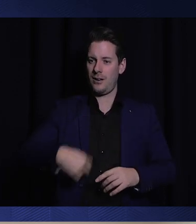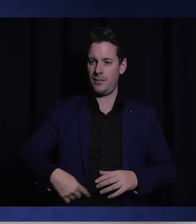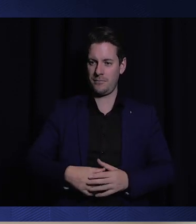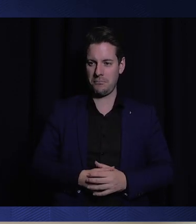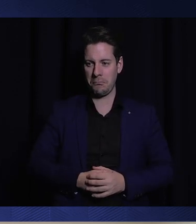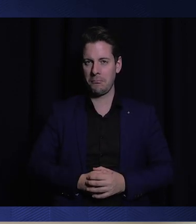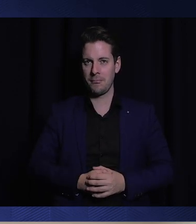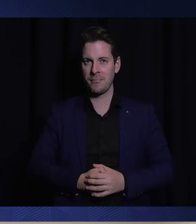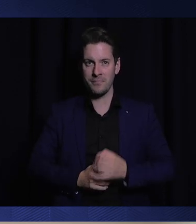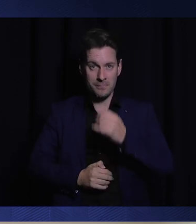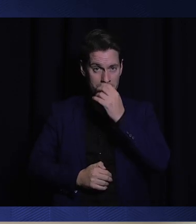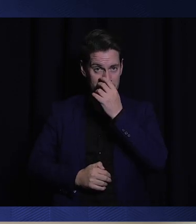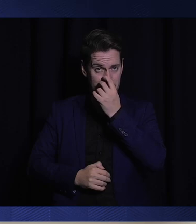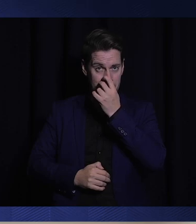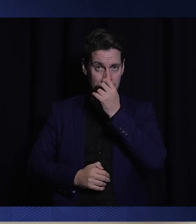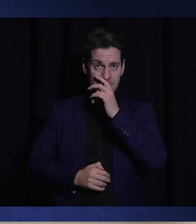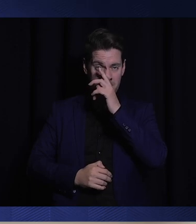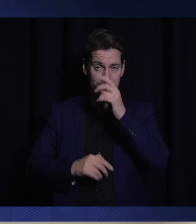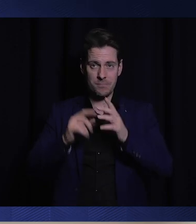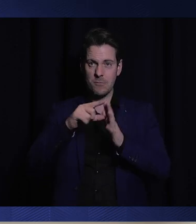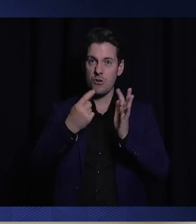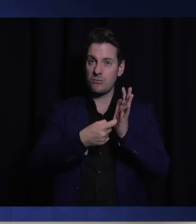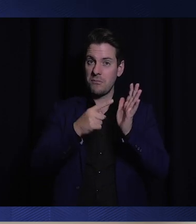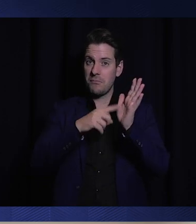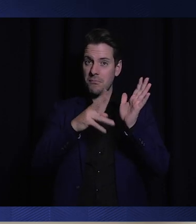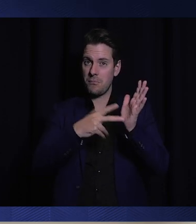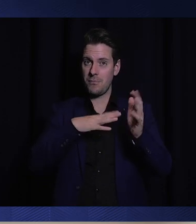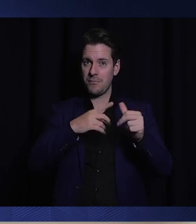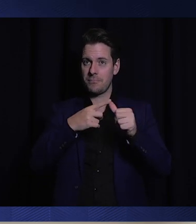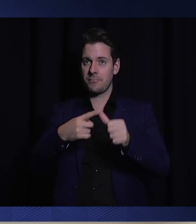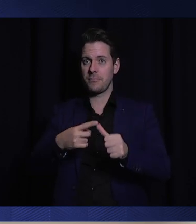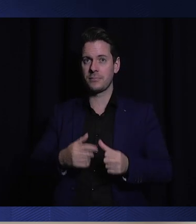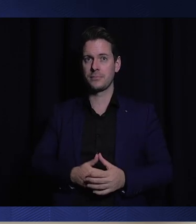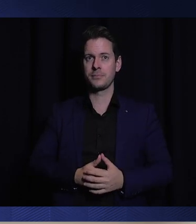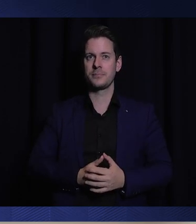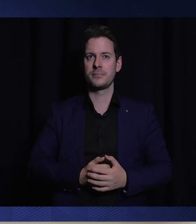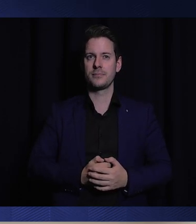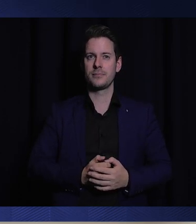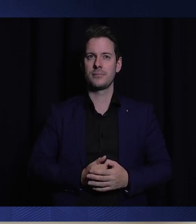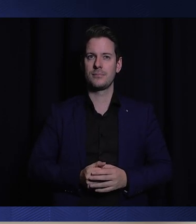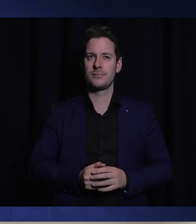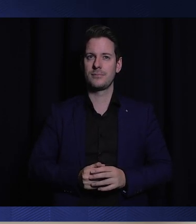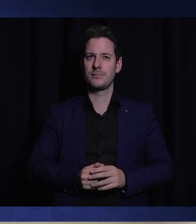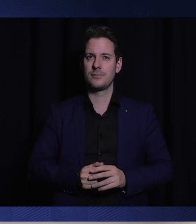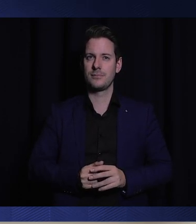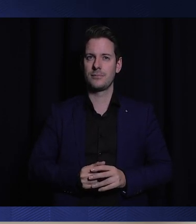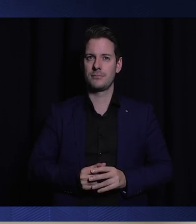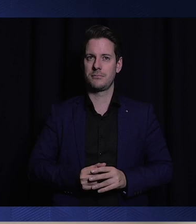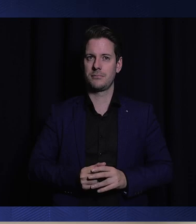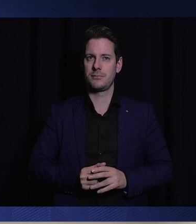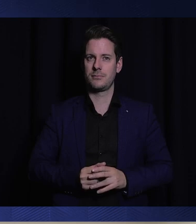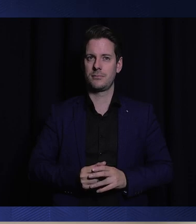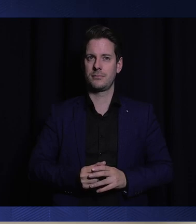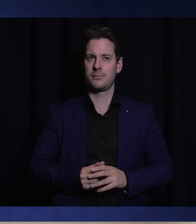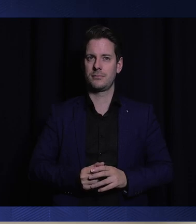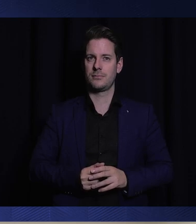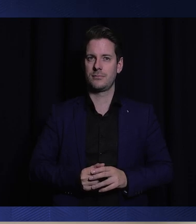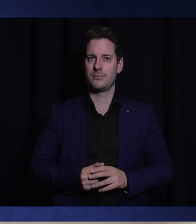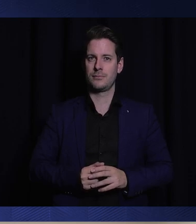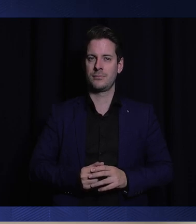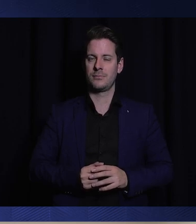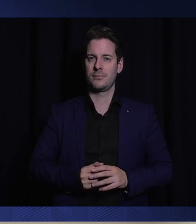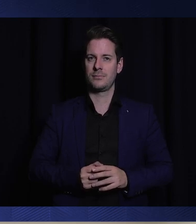face today. Challenges related to disaster risk reduction associated with climate change, environmental